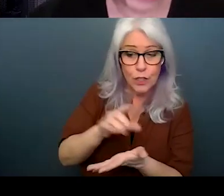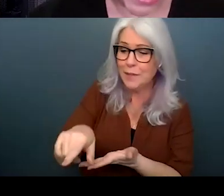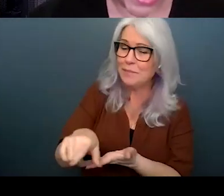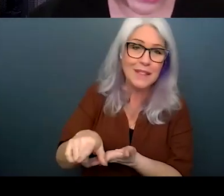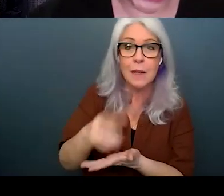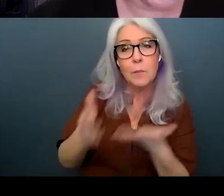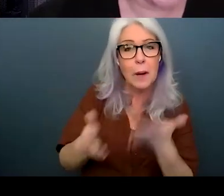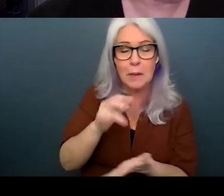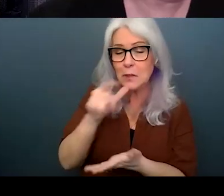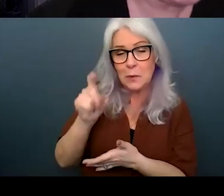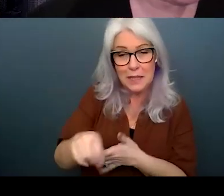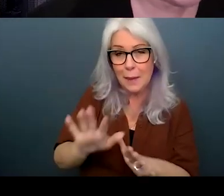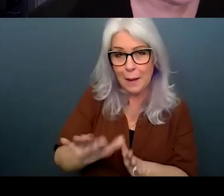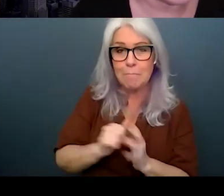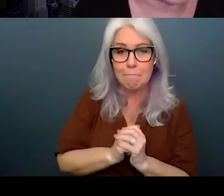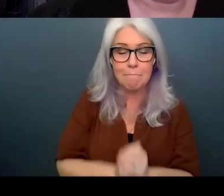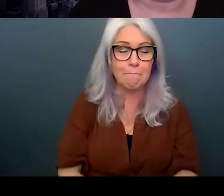an unnecessary citation.